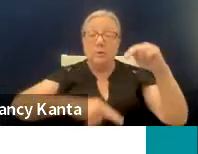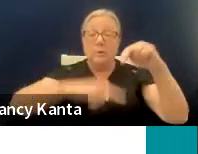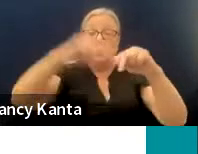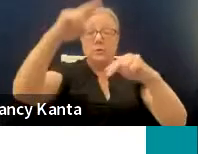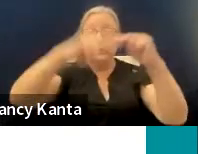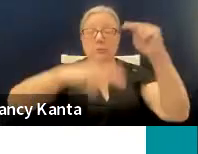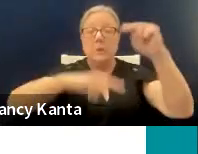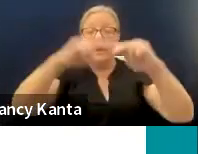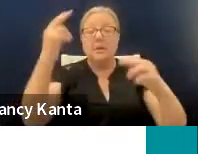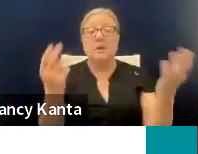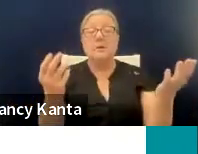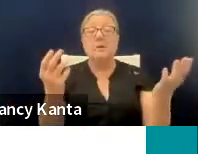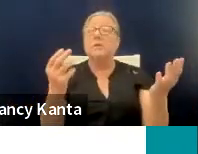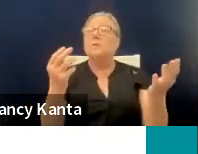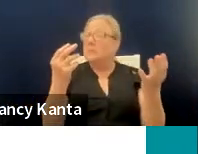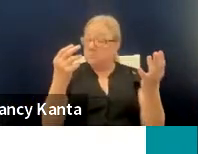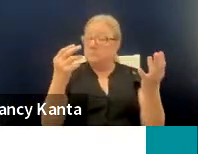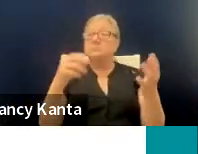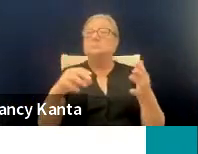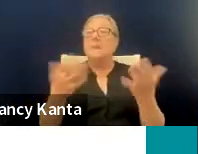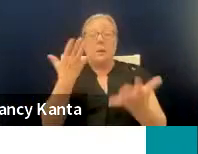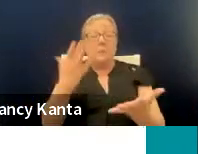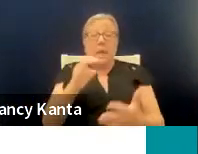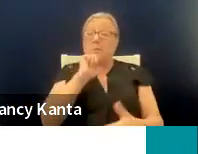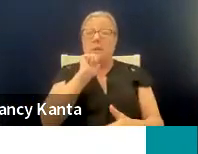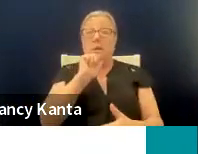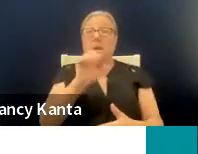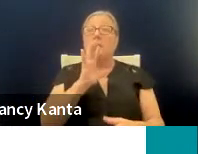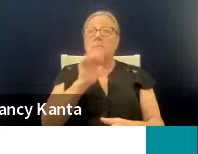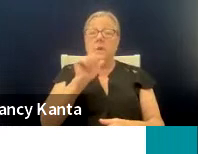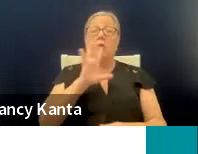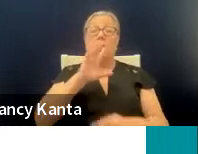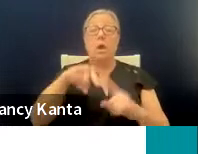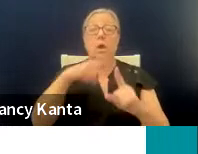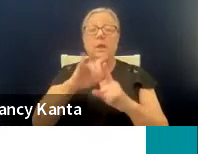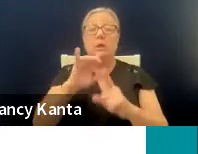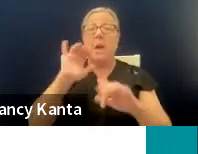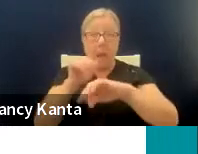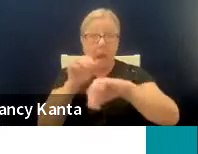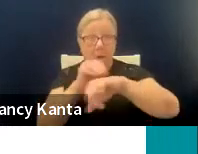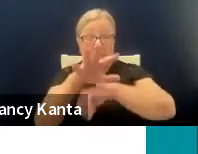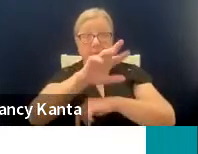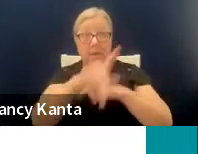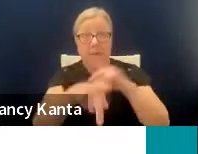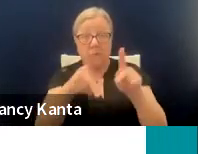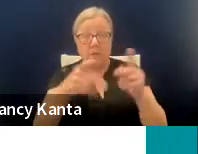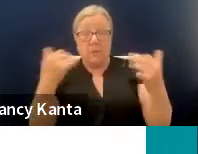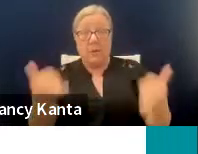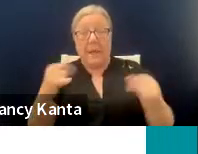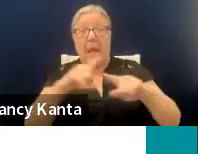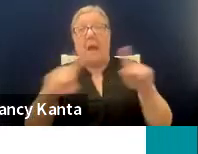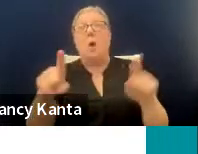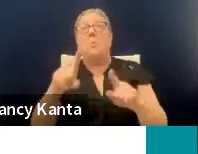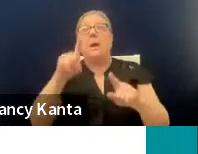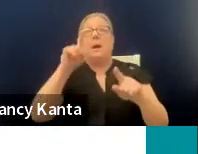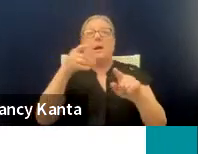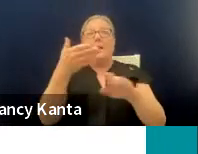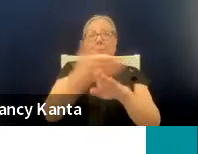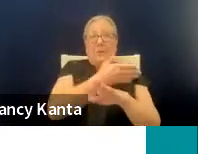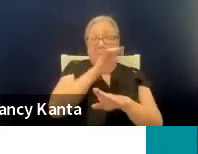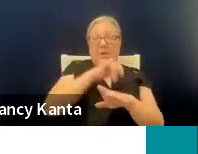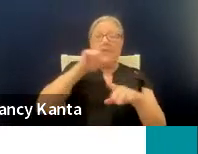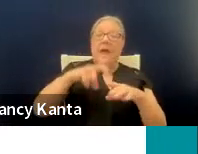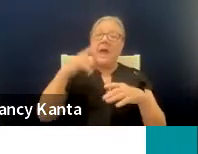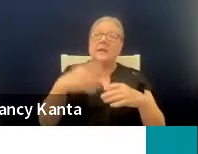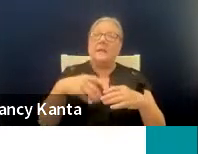it doesn't mean the commitment's not there. It just means we're trying to have a conversation of one of the 30 things we need to work through. So I maybe just a little